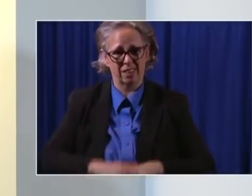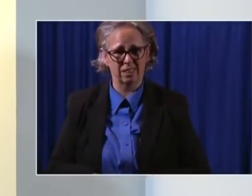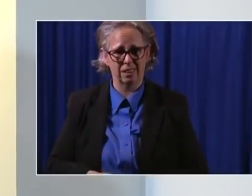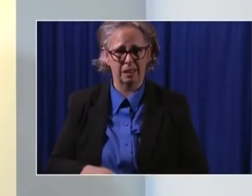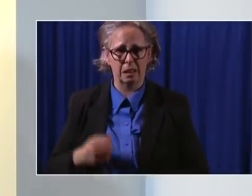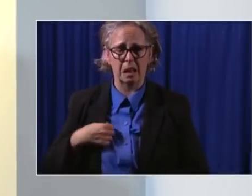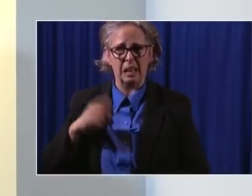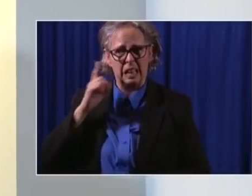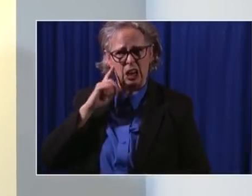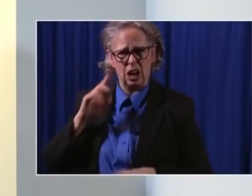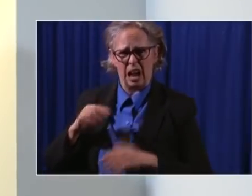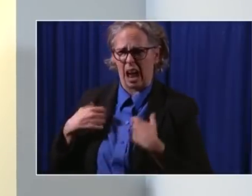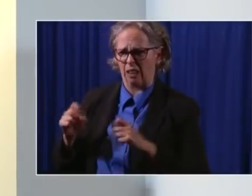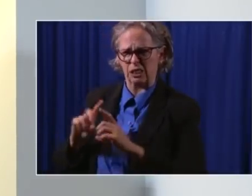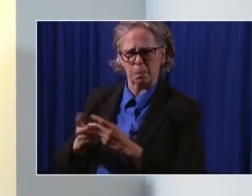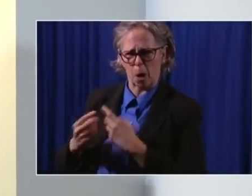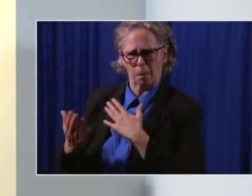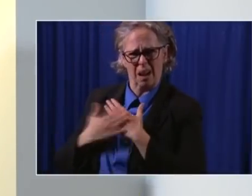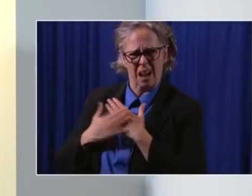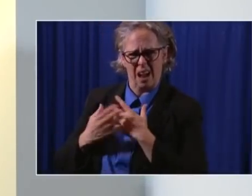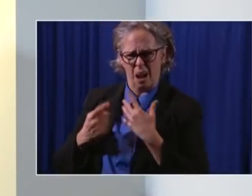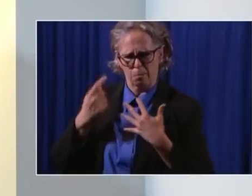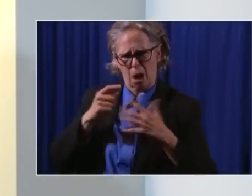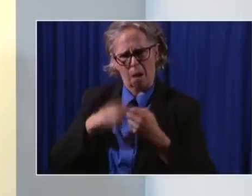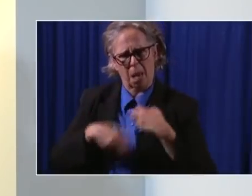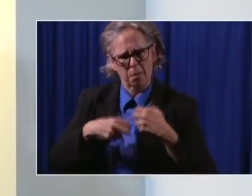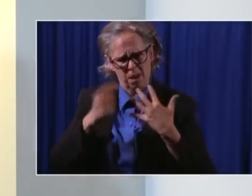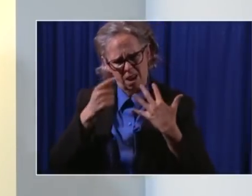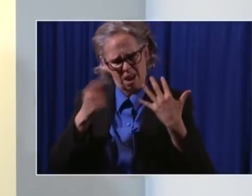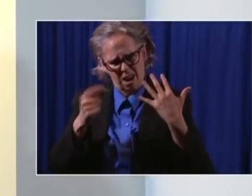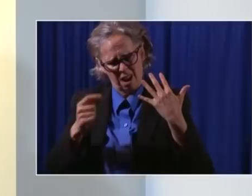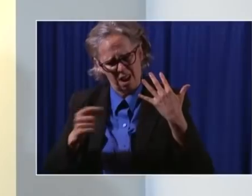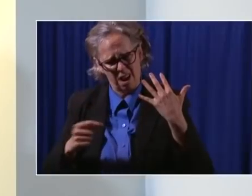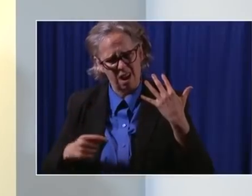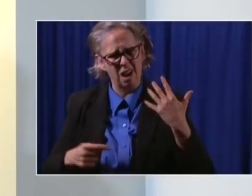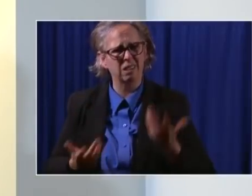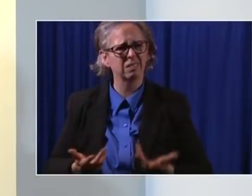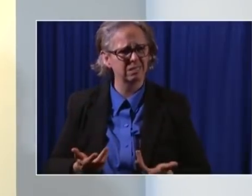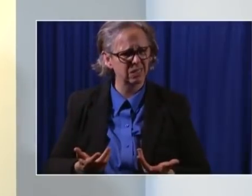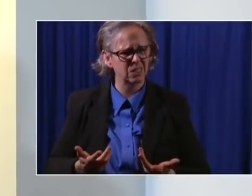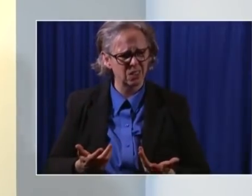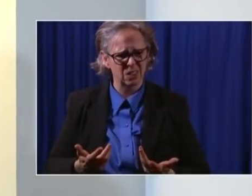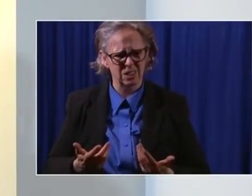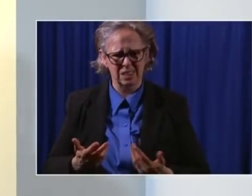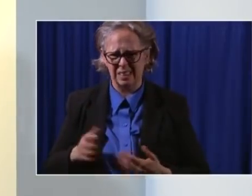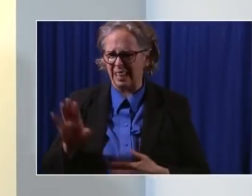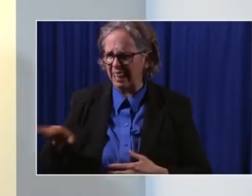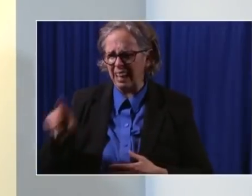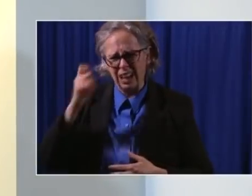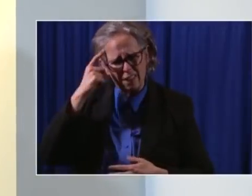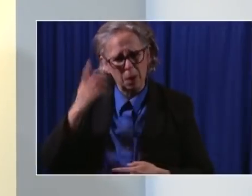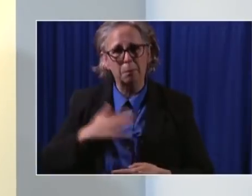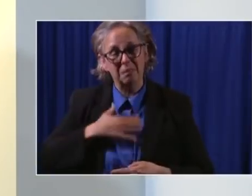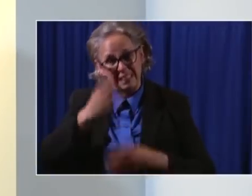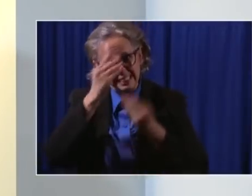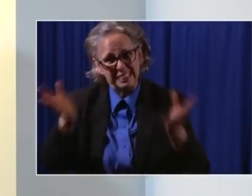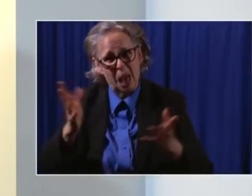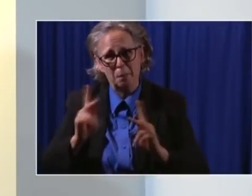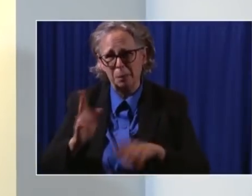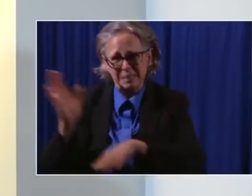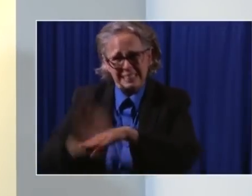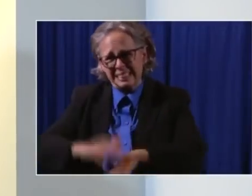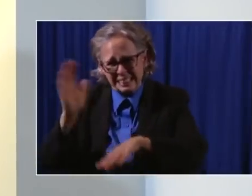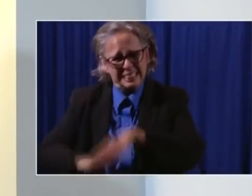that they were really on the governor about just share that message about people needing to do these things. And he does